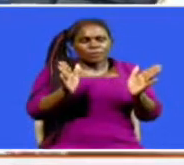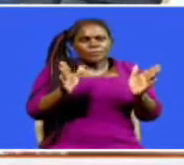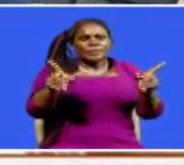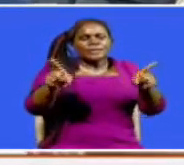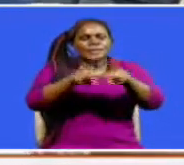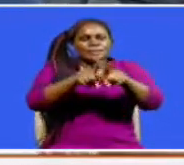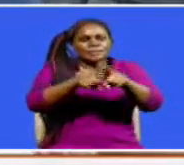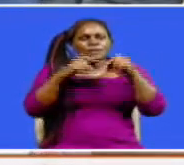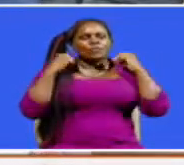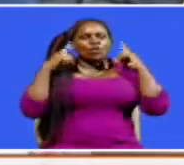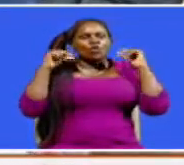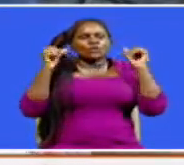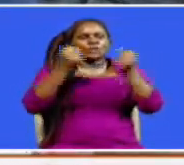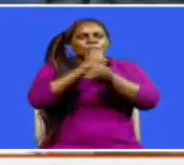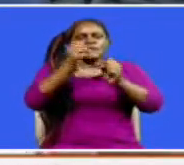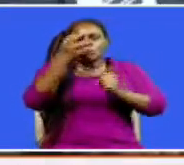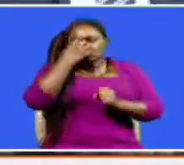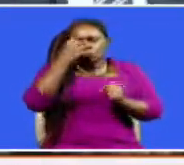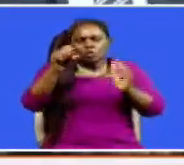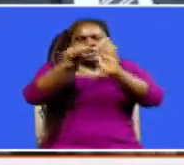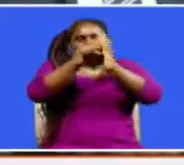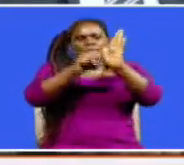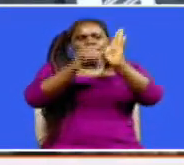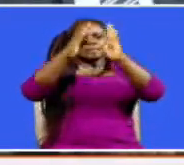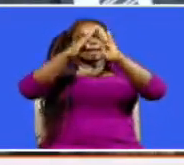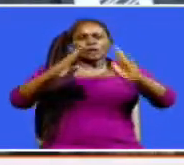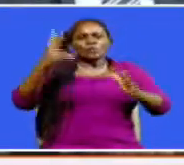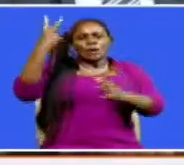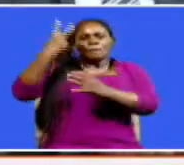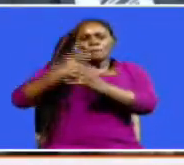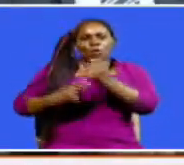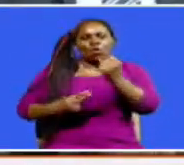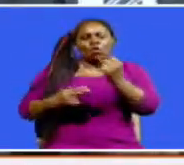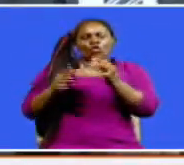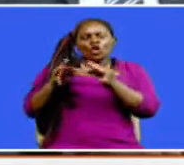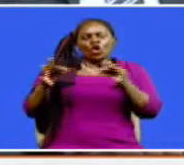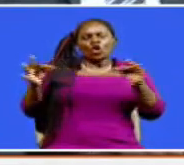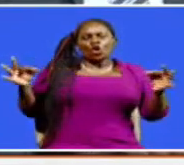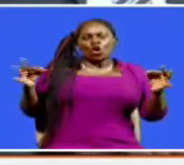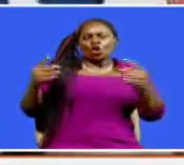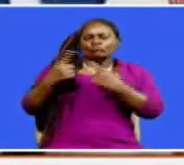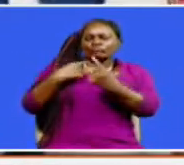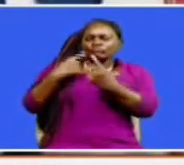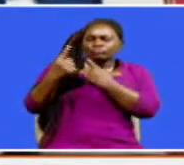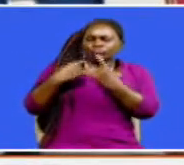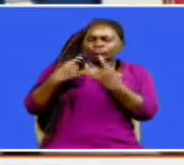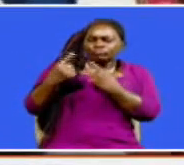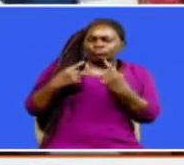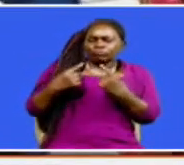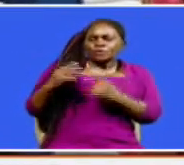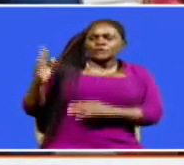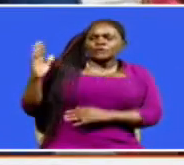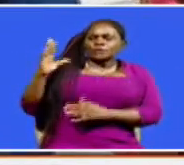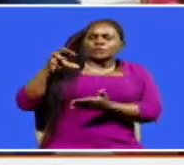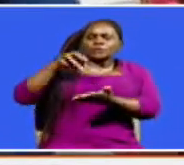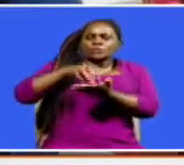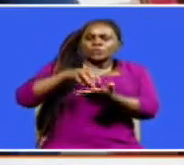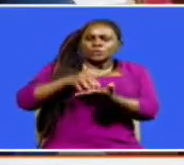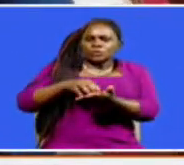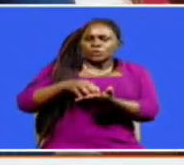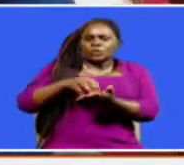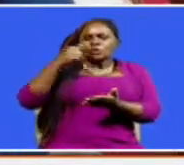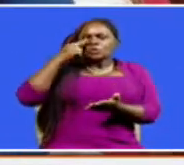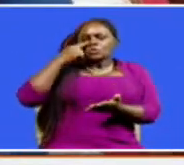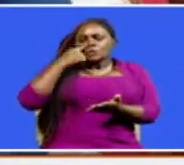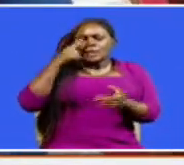was hosted by President Ruto at State House, where the two held lengthy bilateral talks over the security situation in